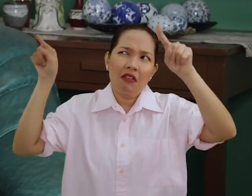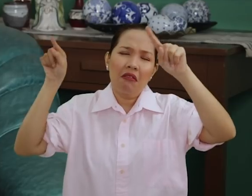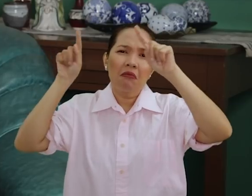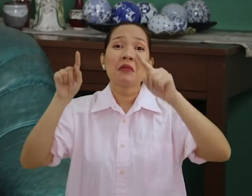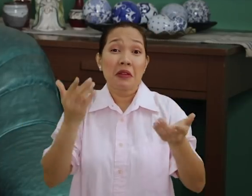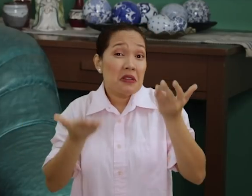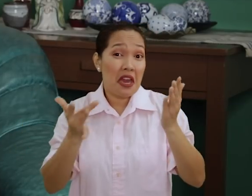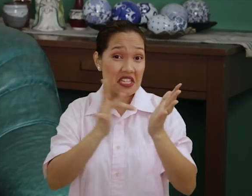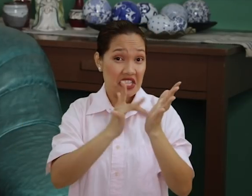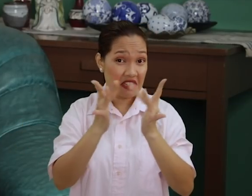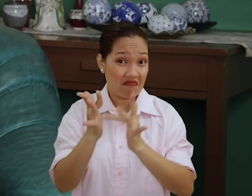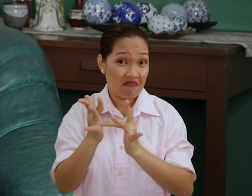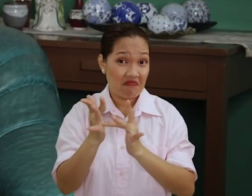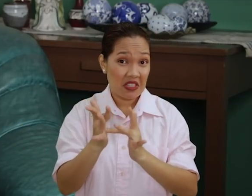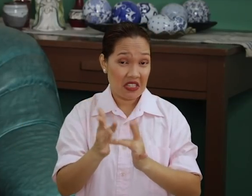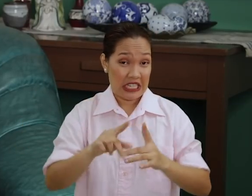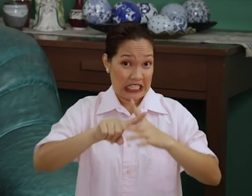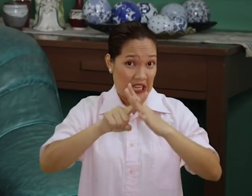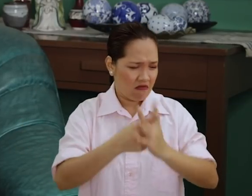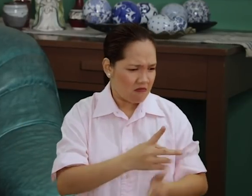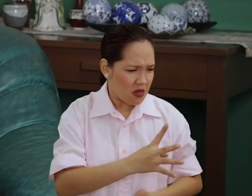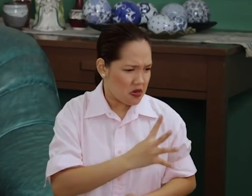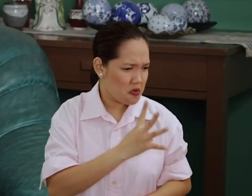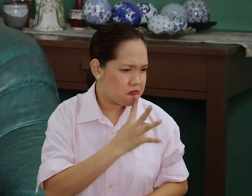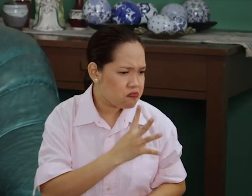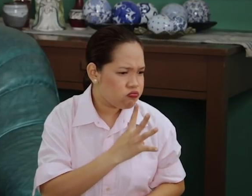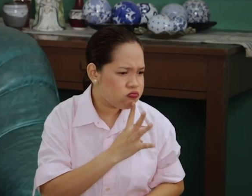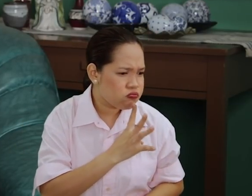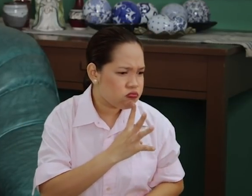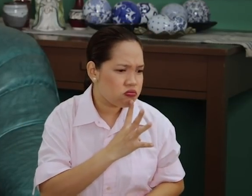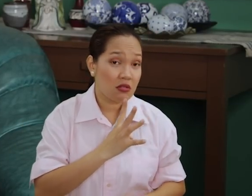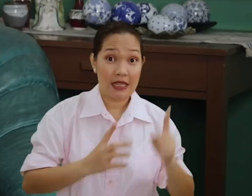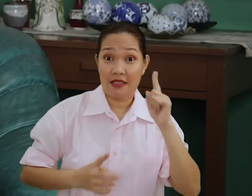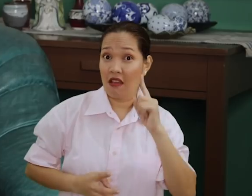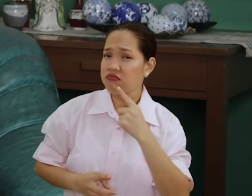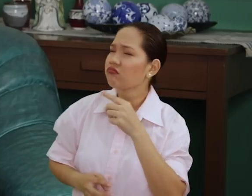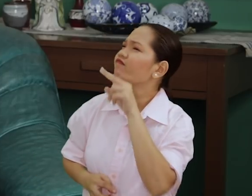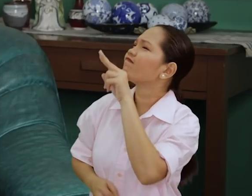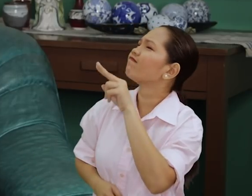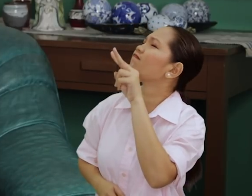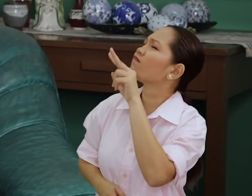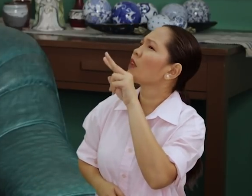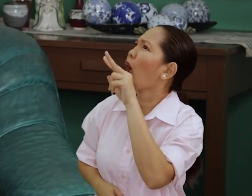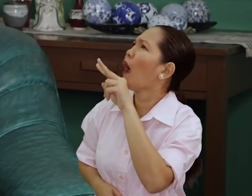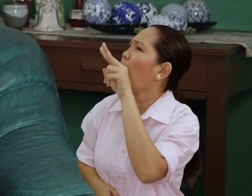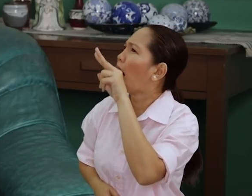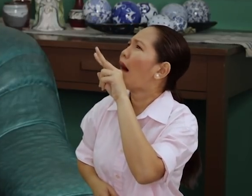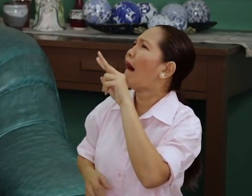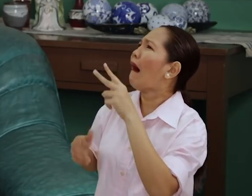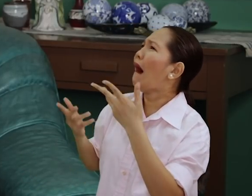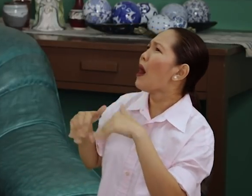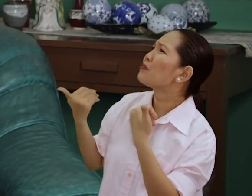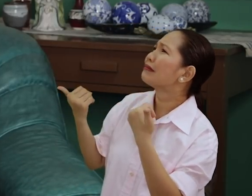and tell him that he really can't hear anything. Well, if you were the deaf man, what will you do? How will you communicate to